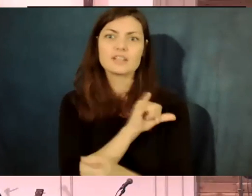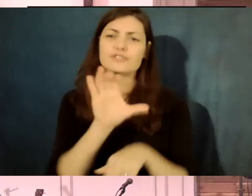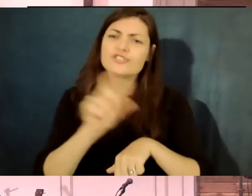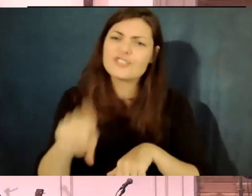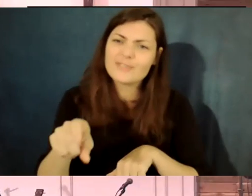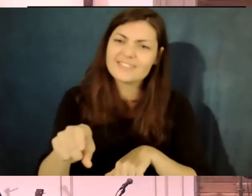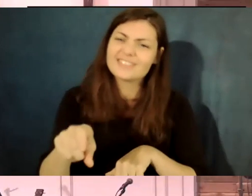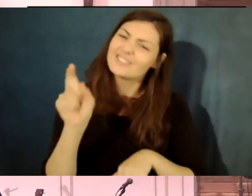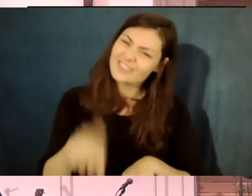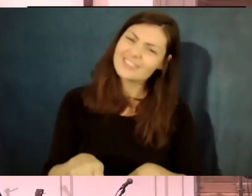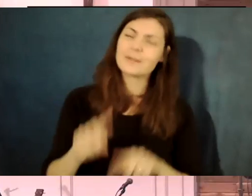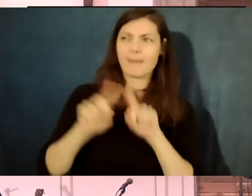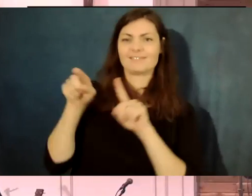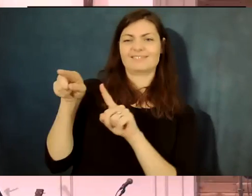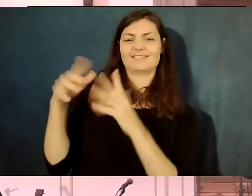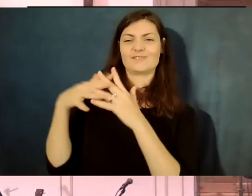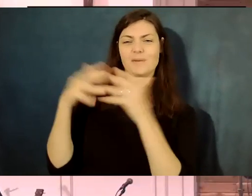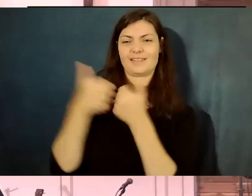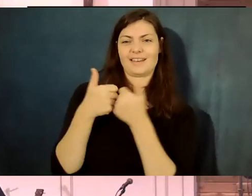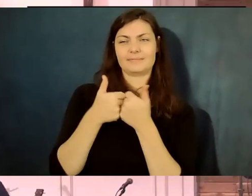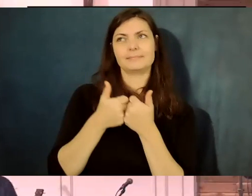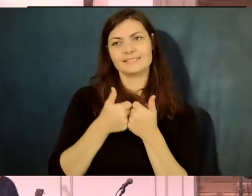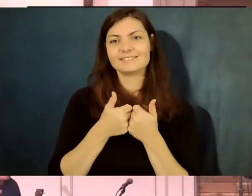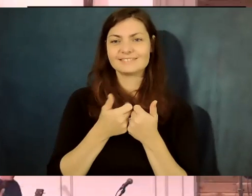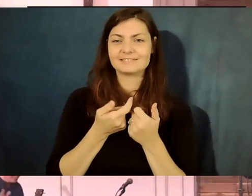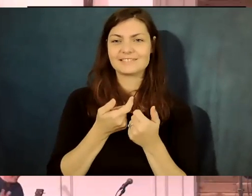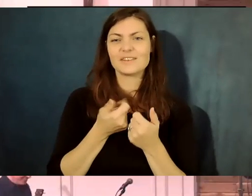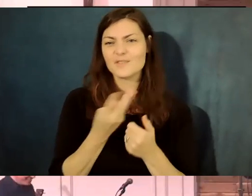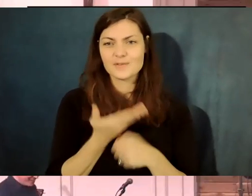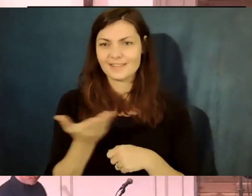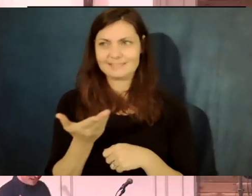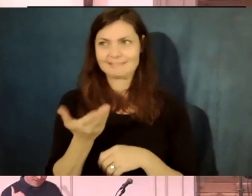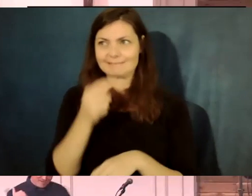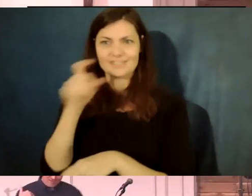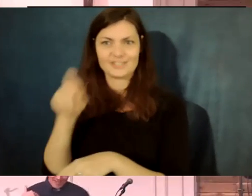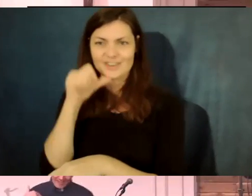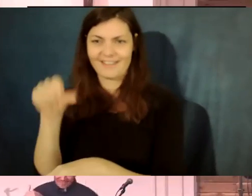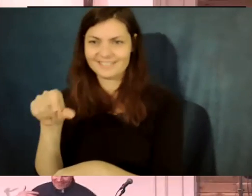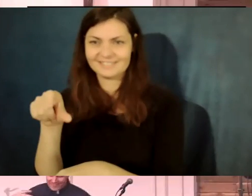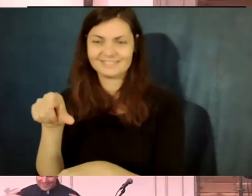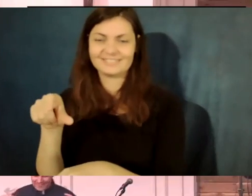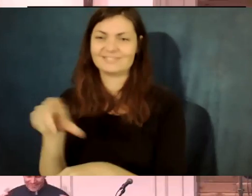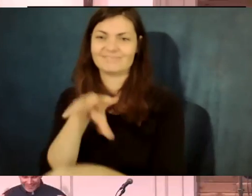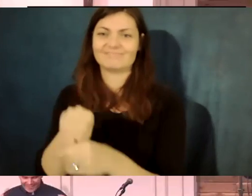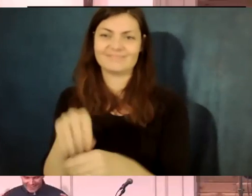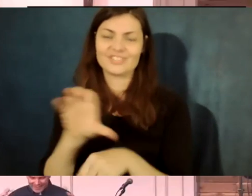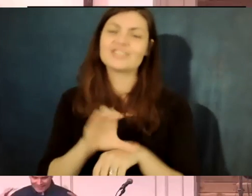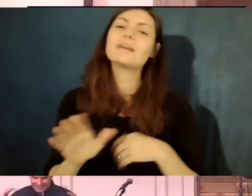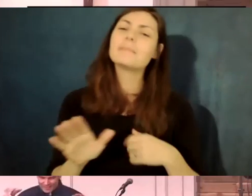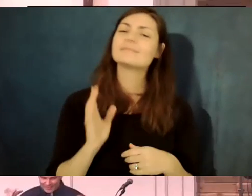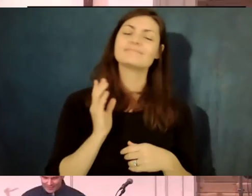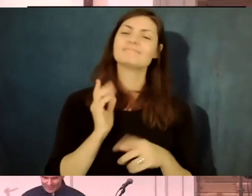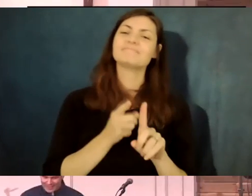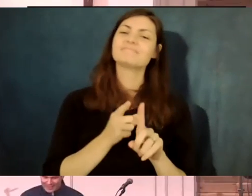except it's a football game. Minus a few things that I won't mention. But I mean, it is, there's such